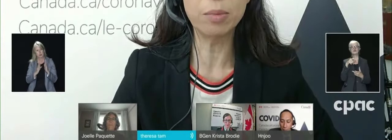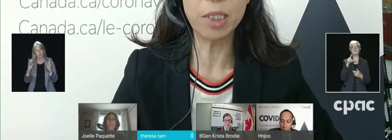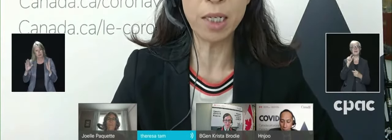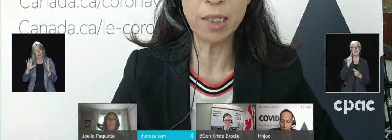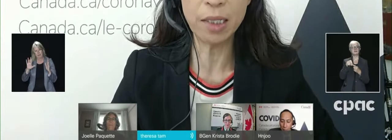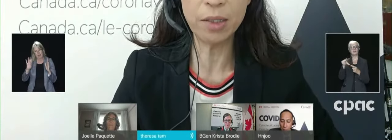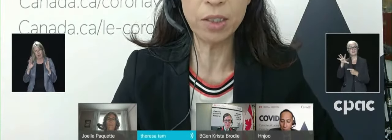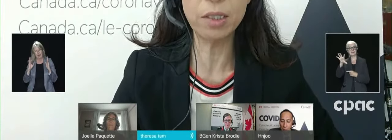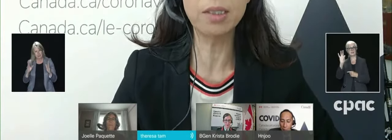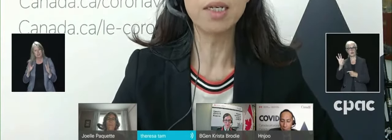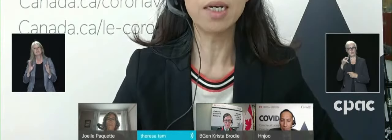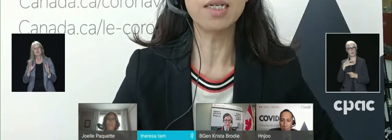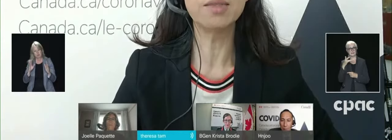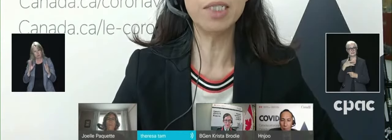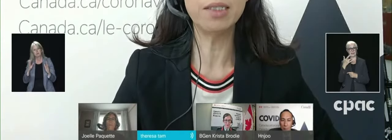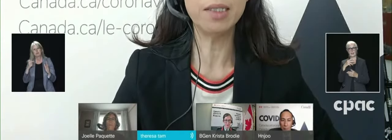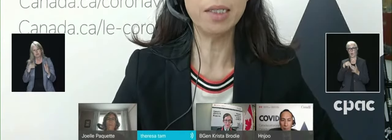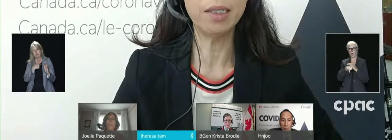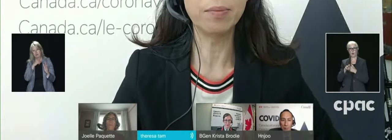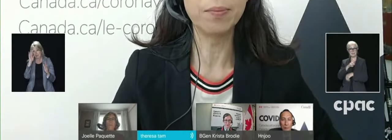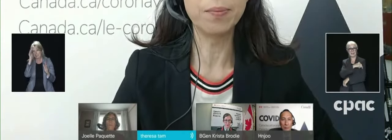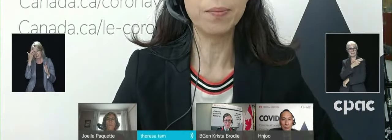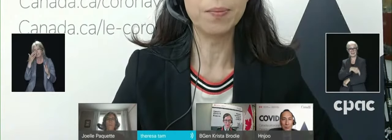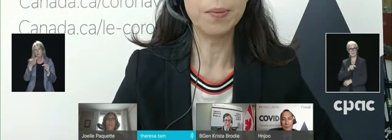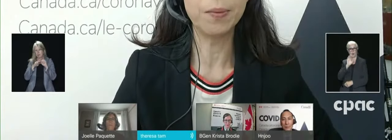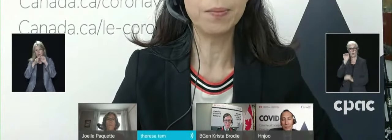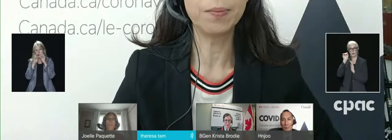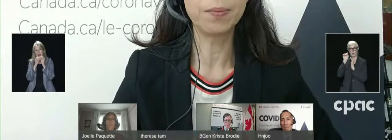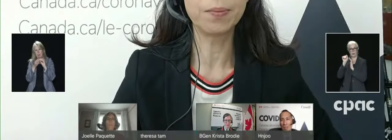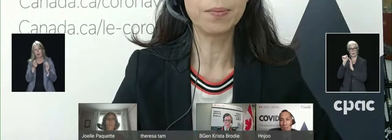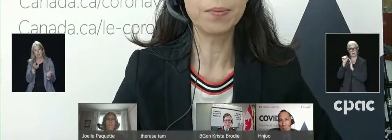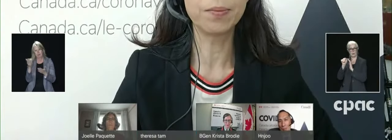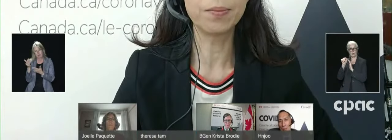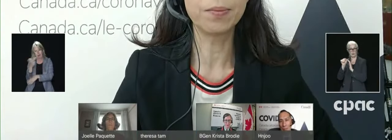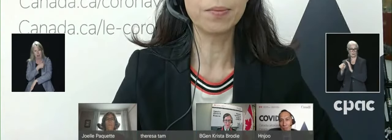decline in hospitalizations has been seen.